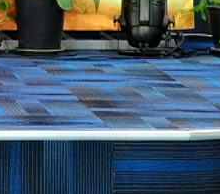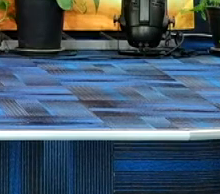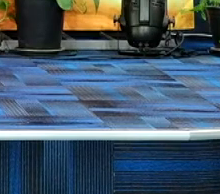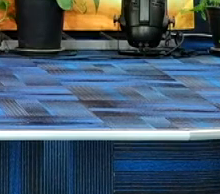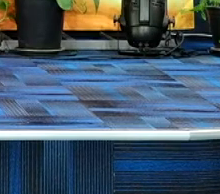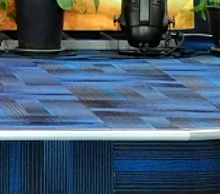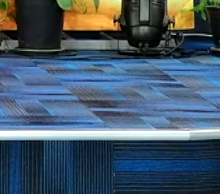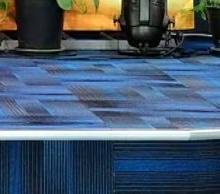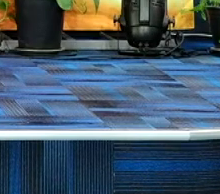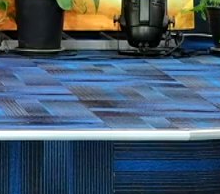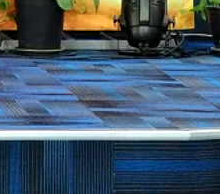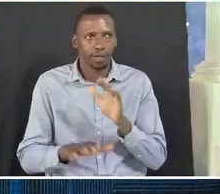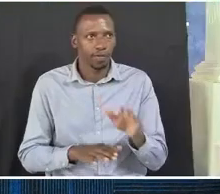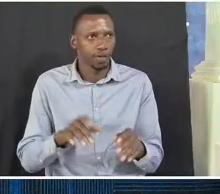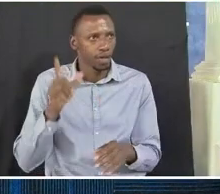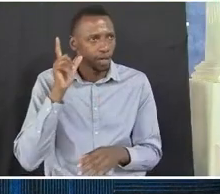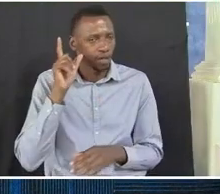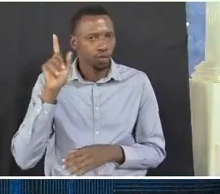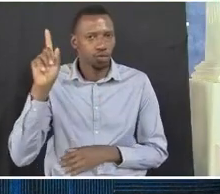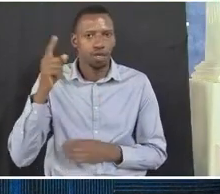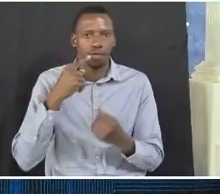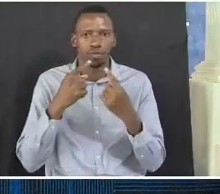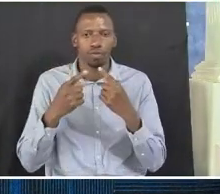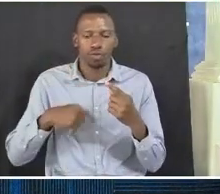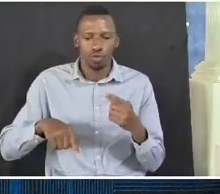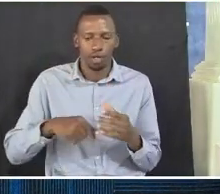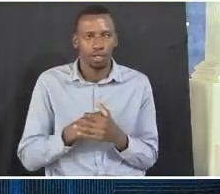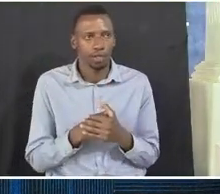feet and listen to him talk to us.